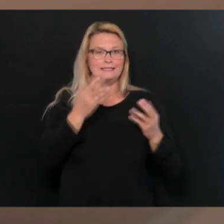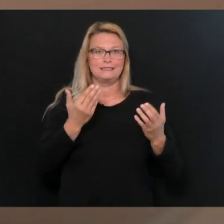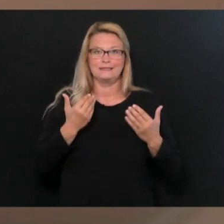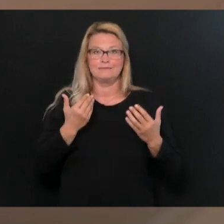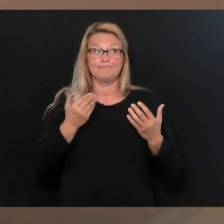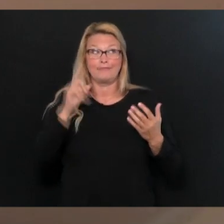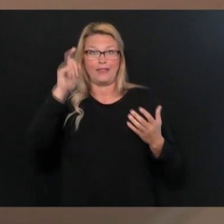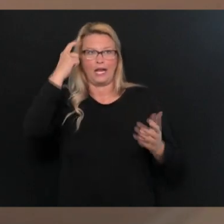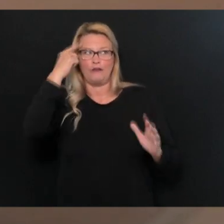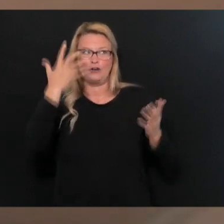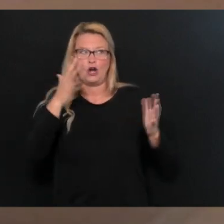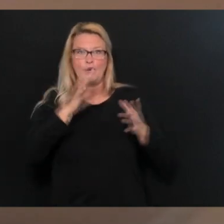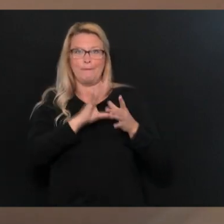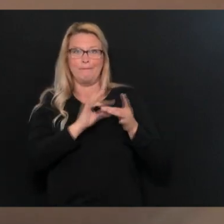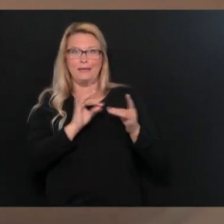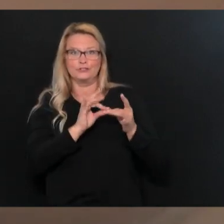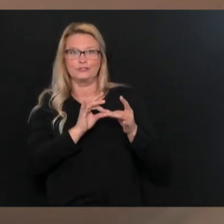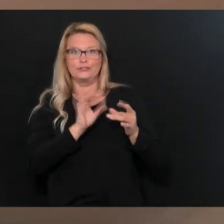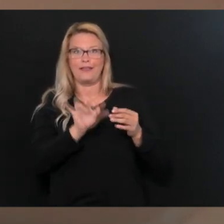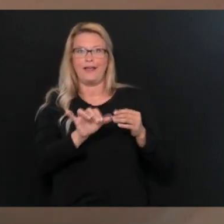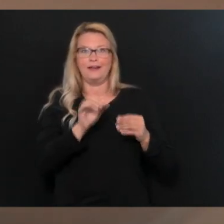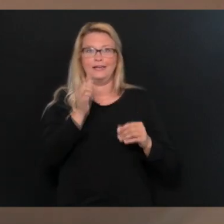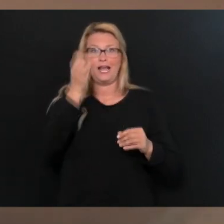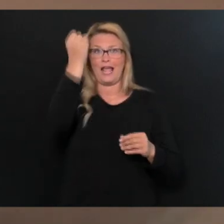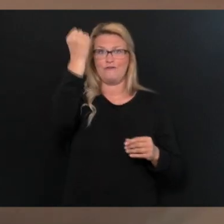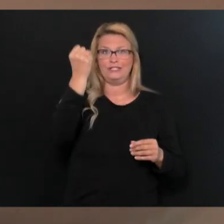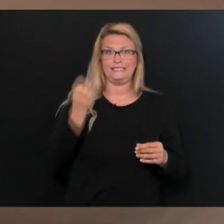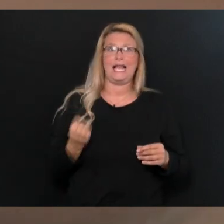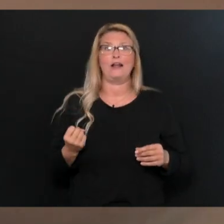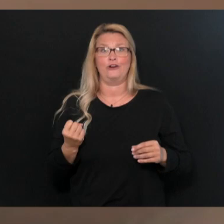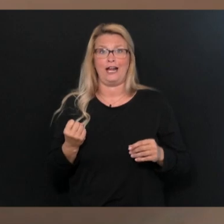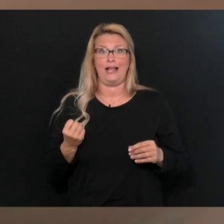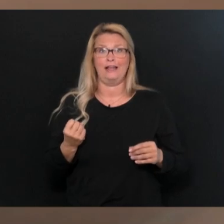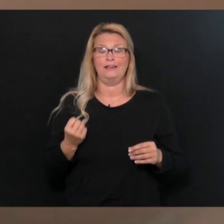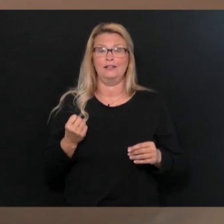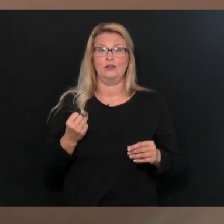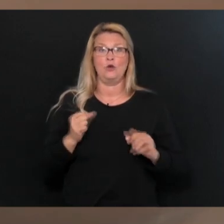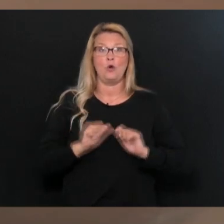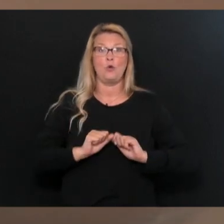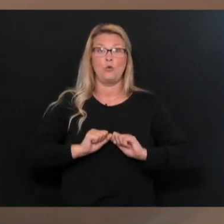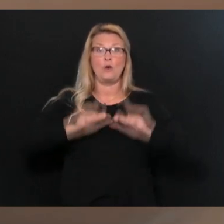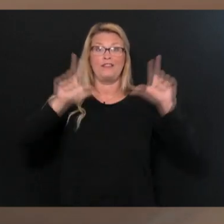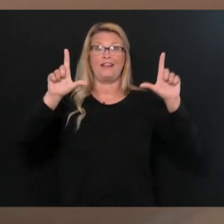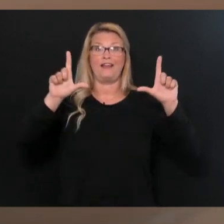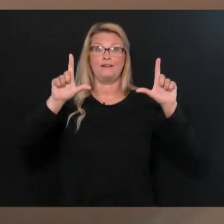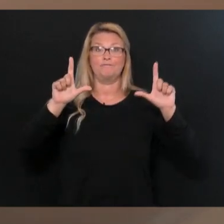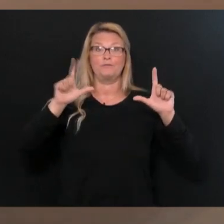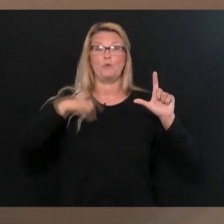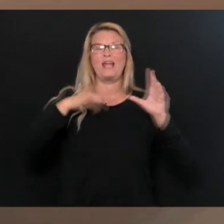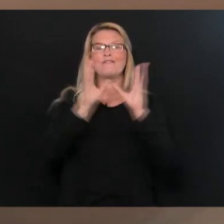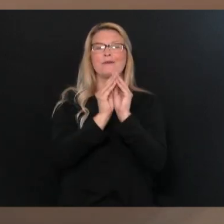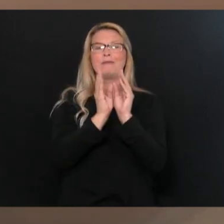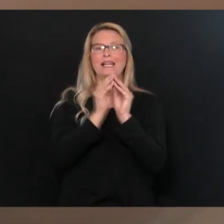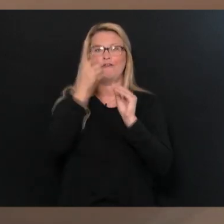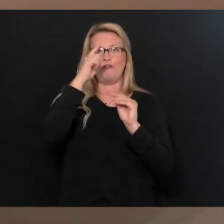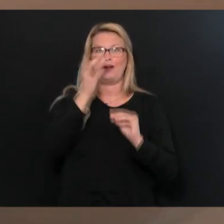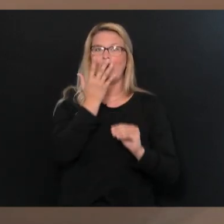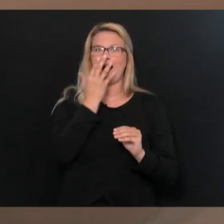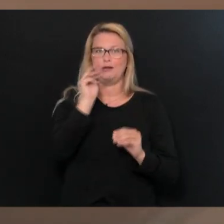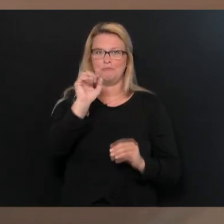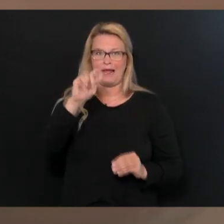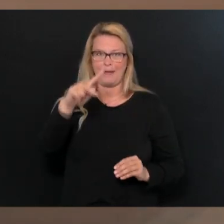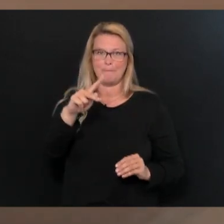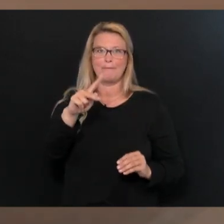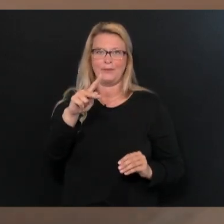out, every Saturday when the public health panel meets to look at all of the